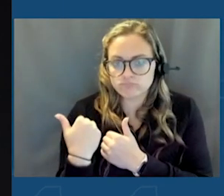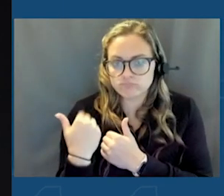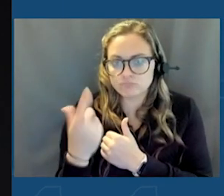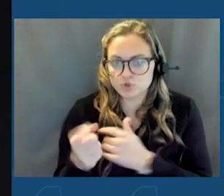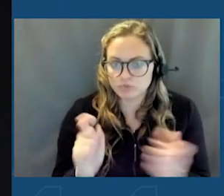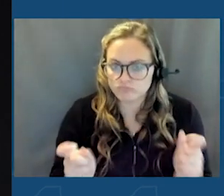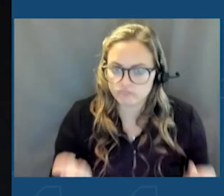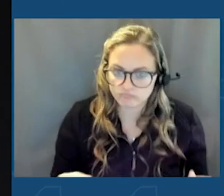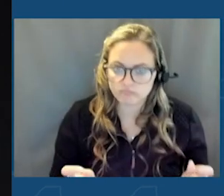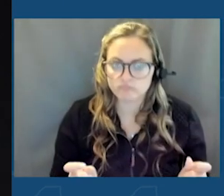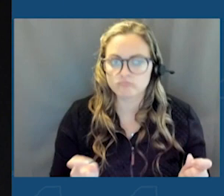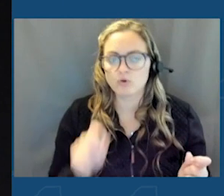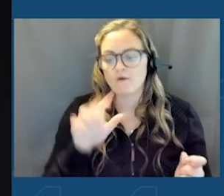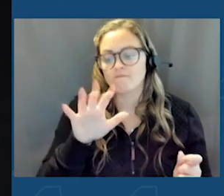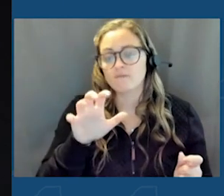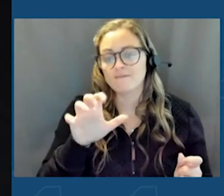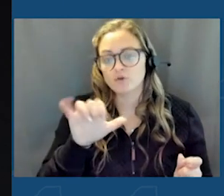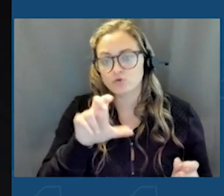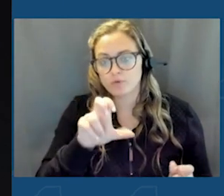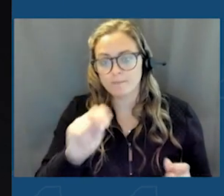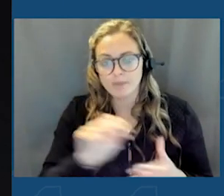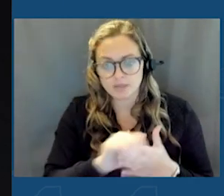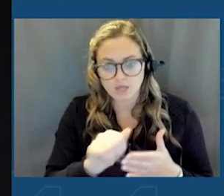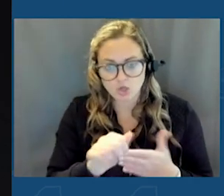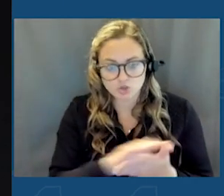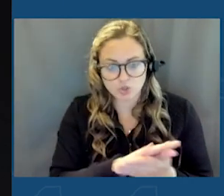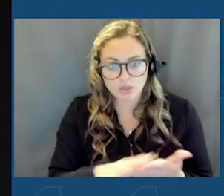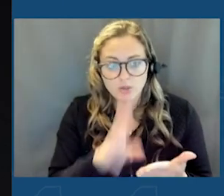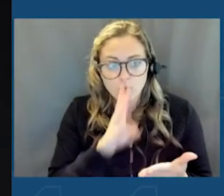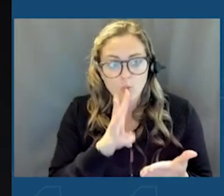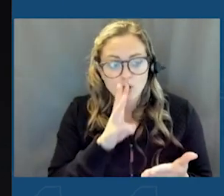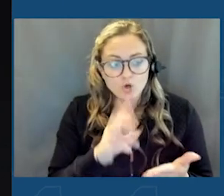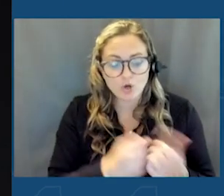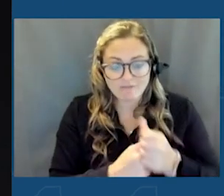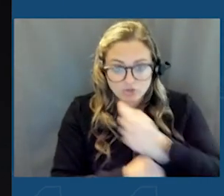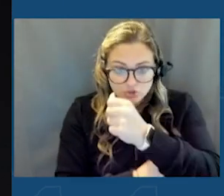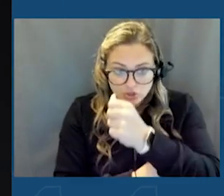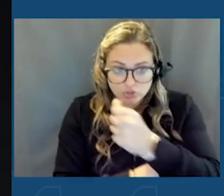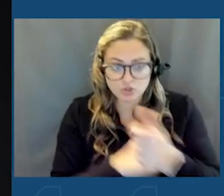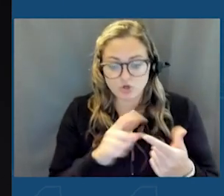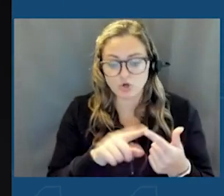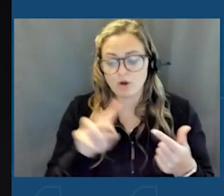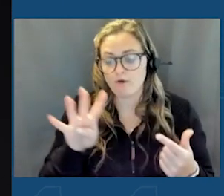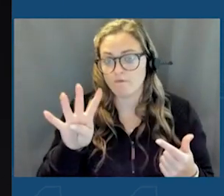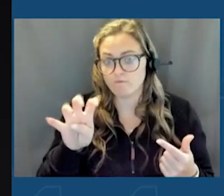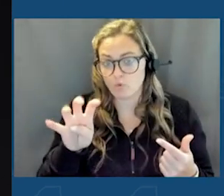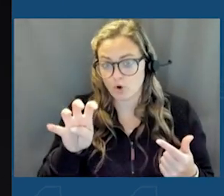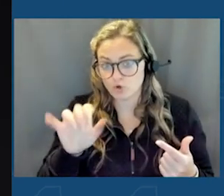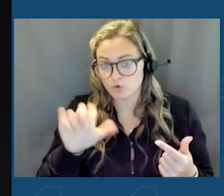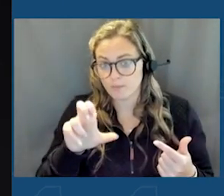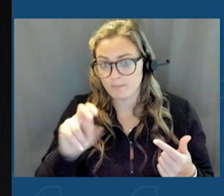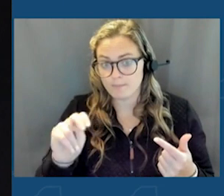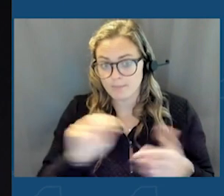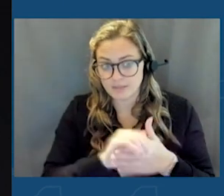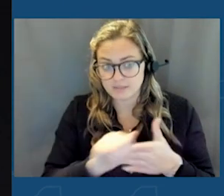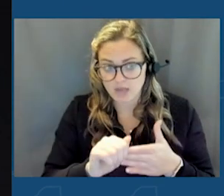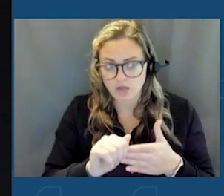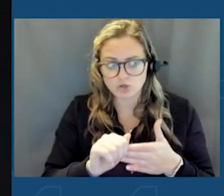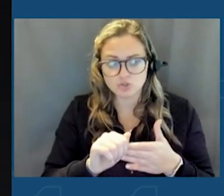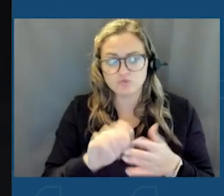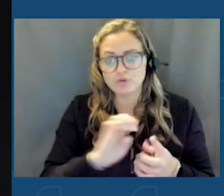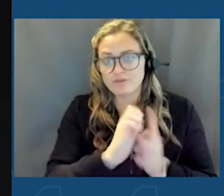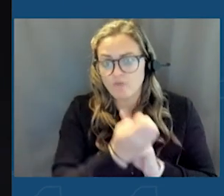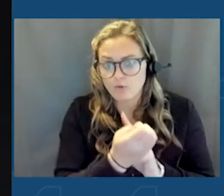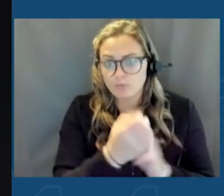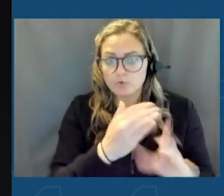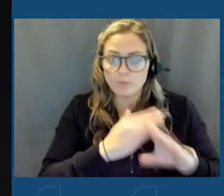includes over $500 million in clean water infrastructure overall, $400 million for the Environmental Protection Fund. All these are record numbers. We've